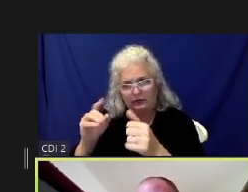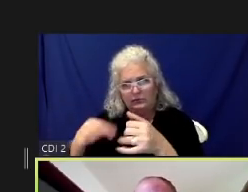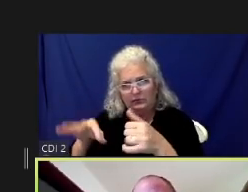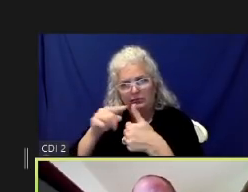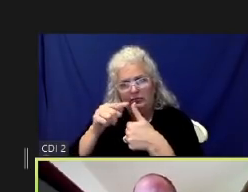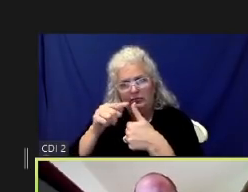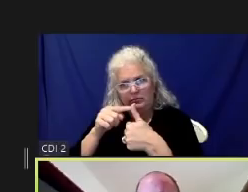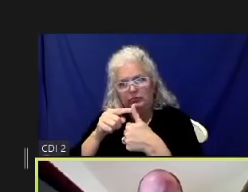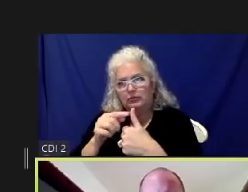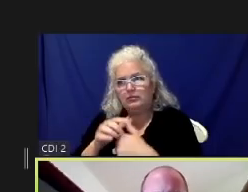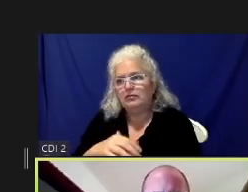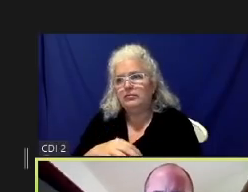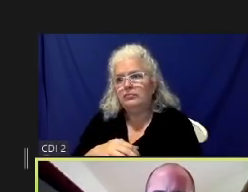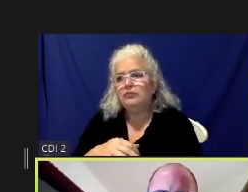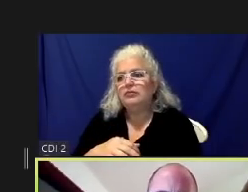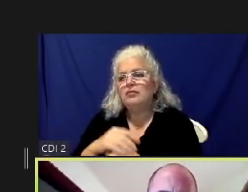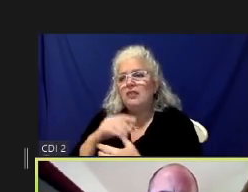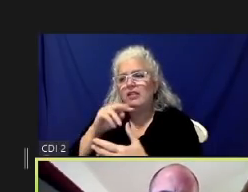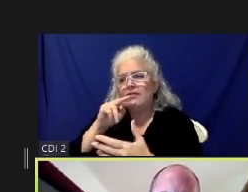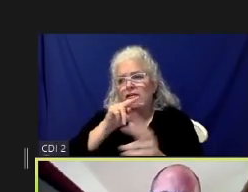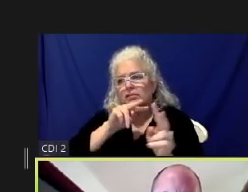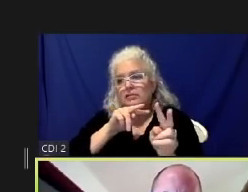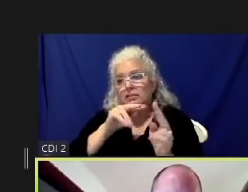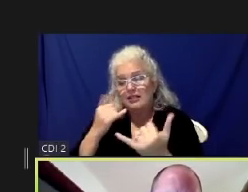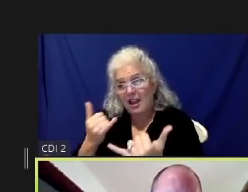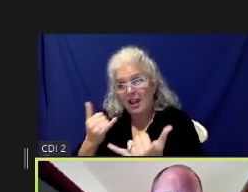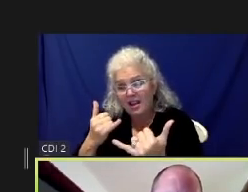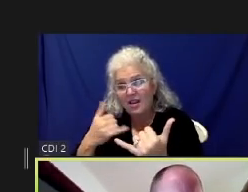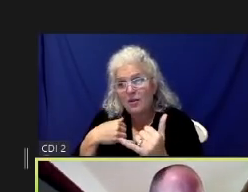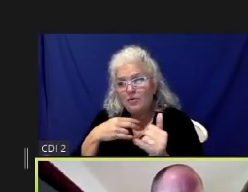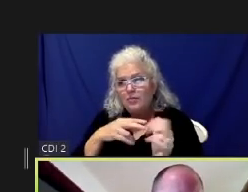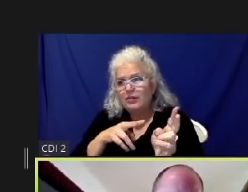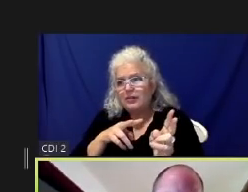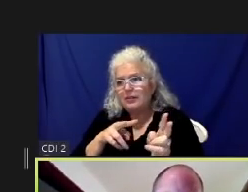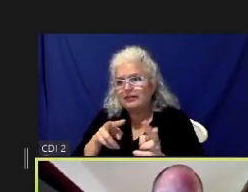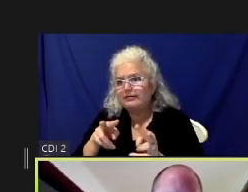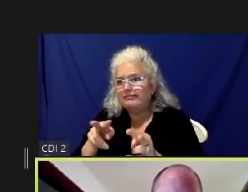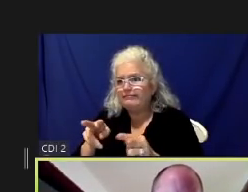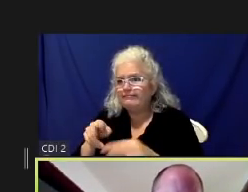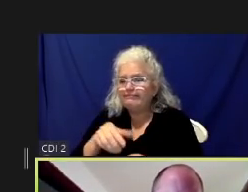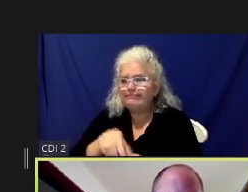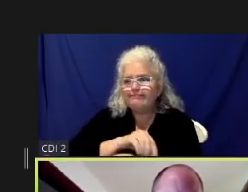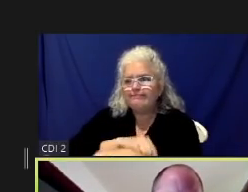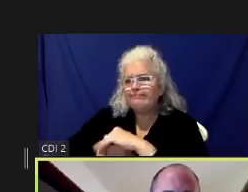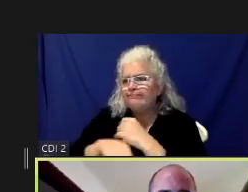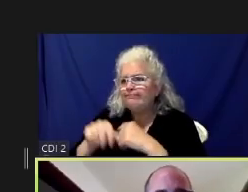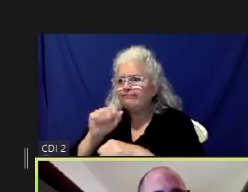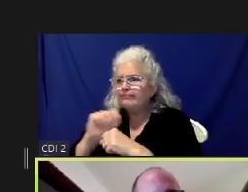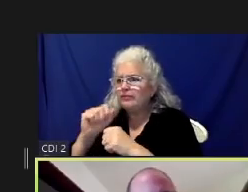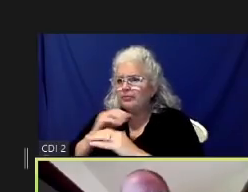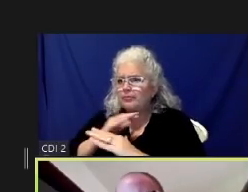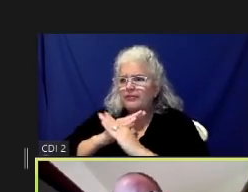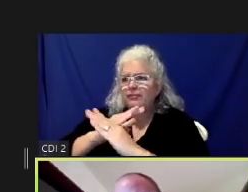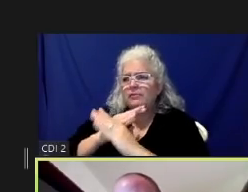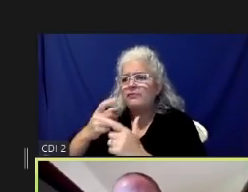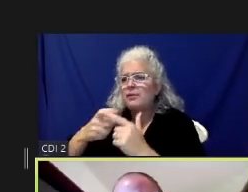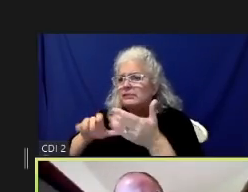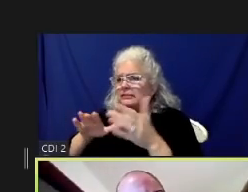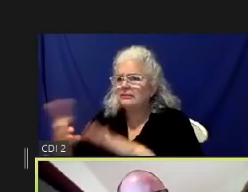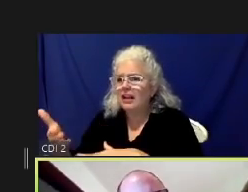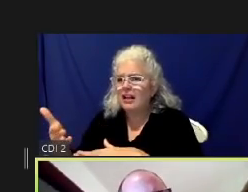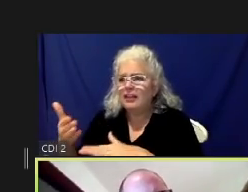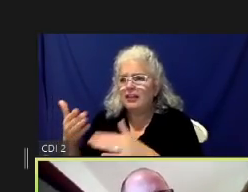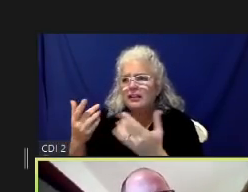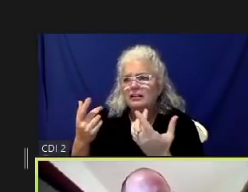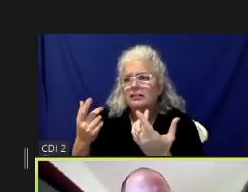we really got to get in there and prevent mortality. And I think particularly from a public health standpoint, that's what we're looking at. So we think